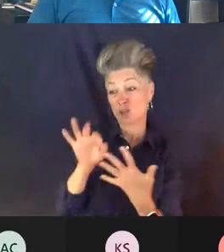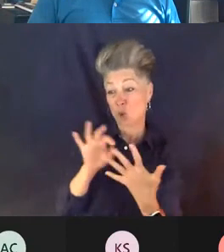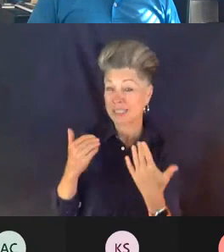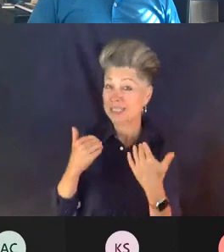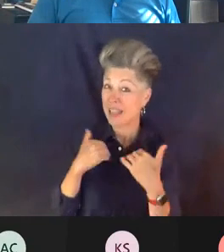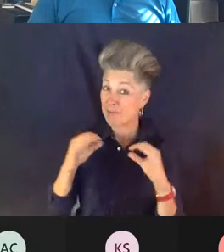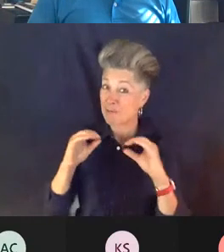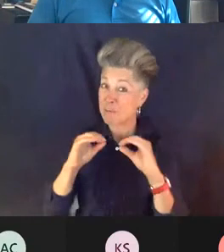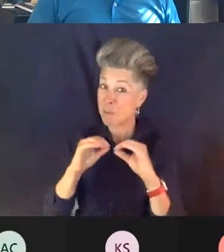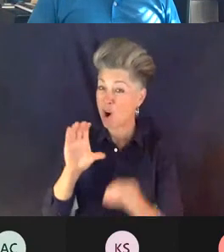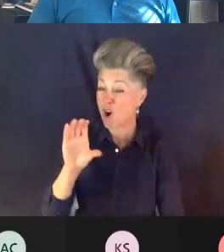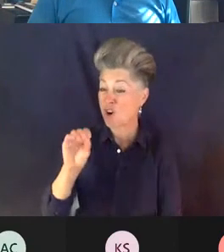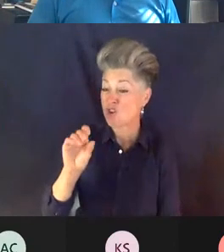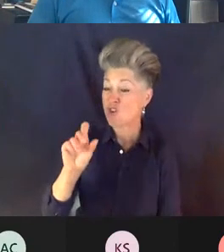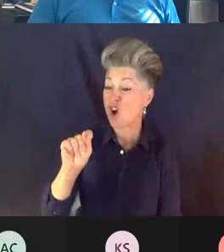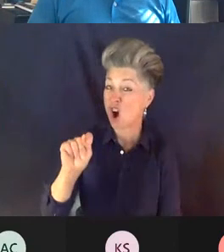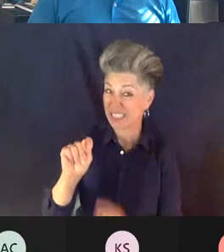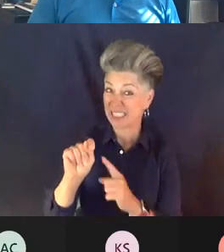realize.